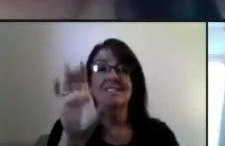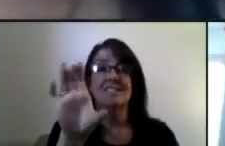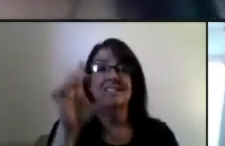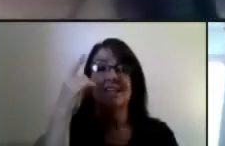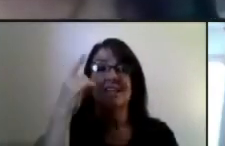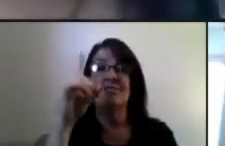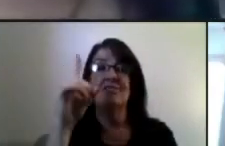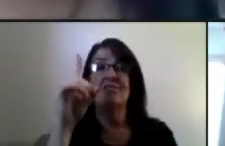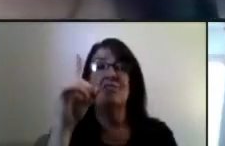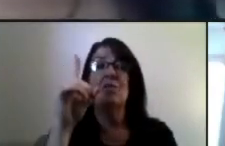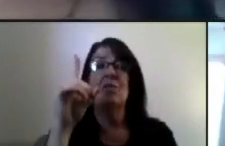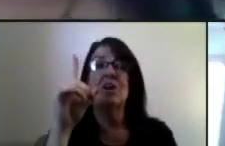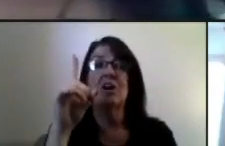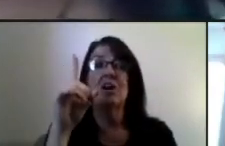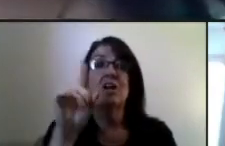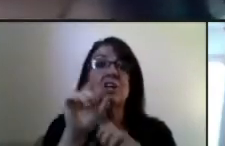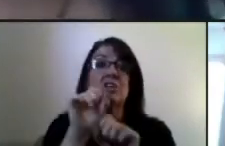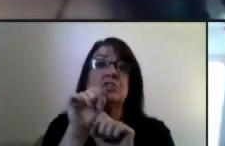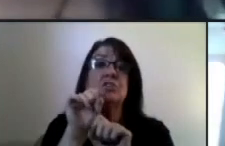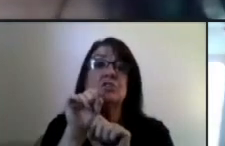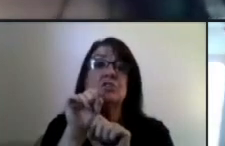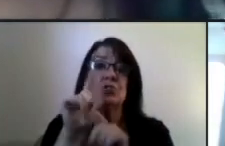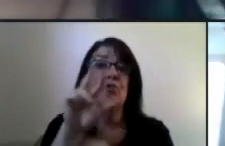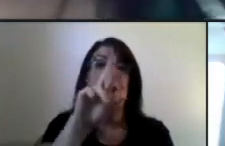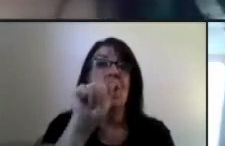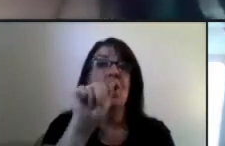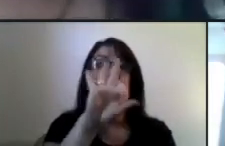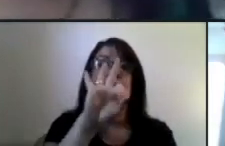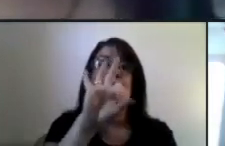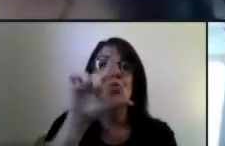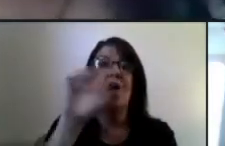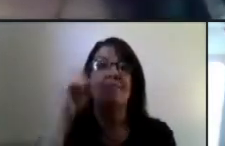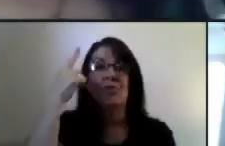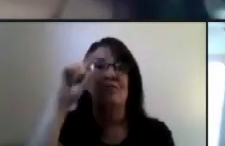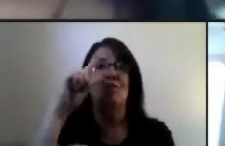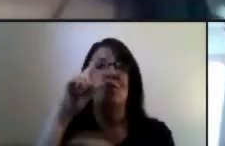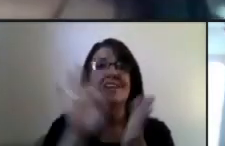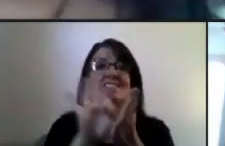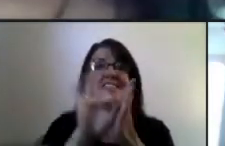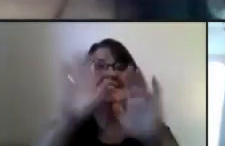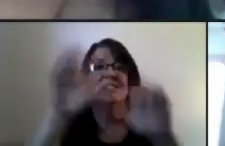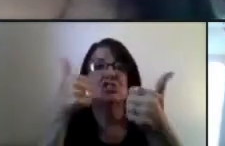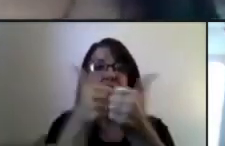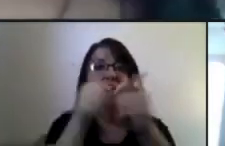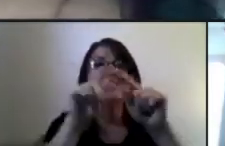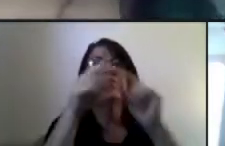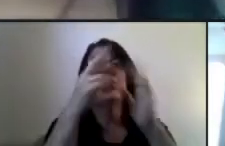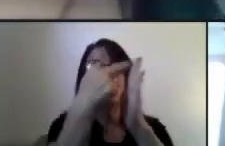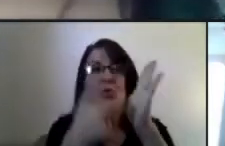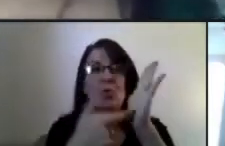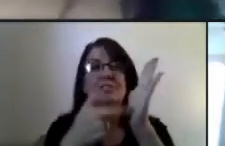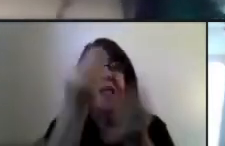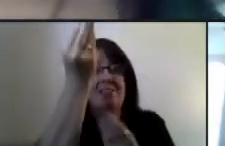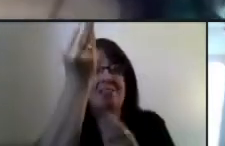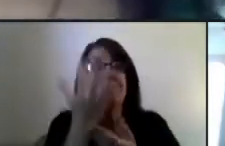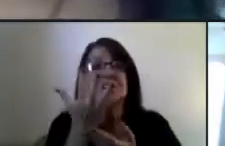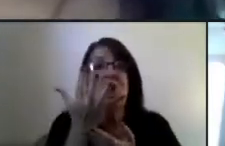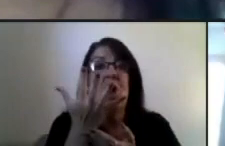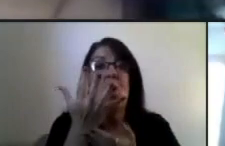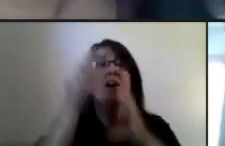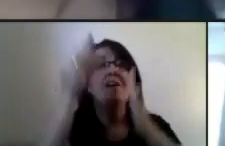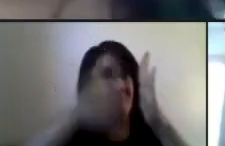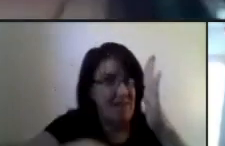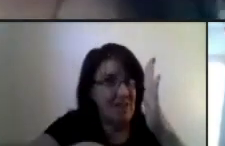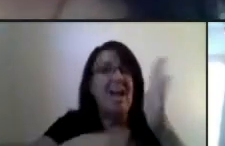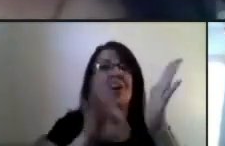a chance to enter into a raffle that we have for a census challenge. We have rules. Let us know that you filled out your census